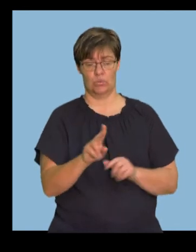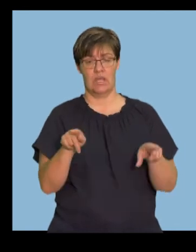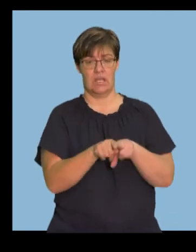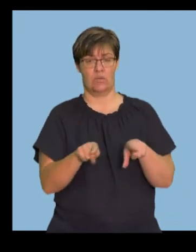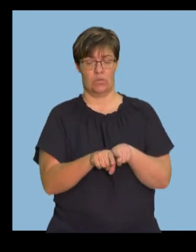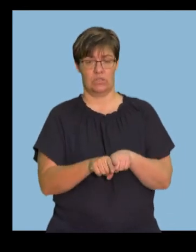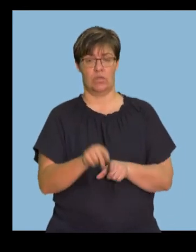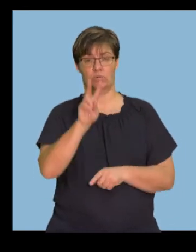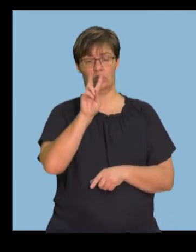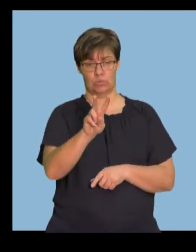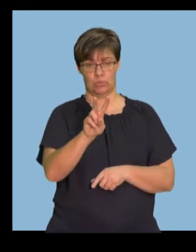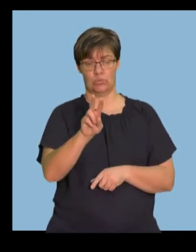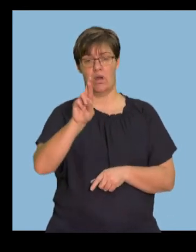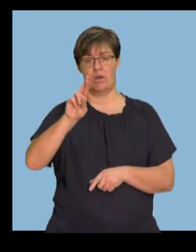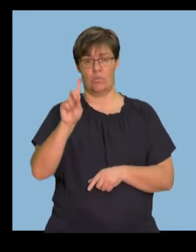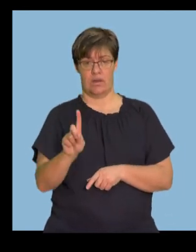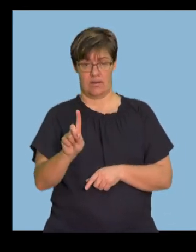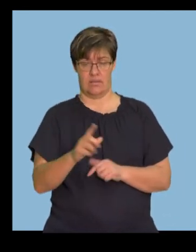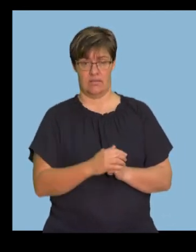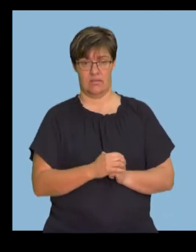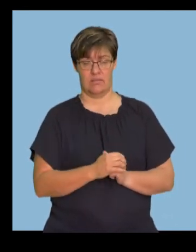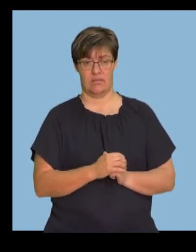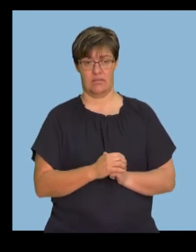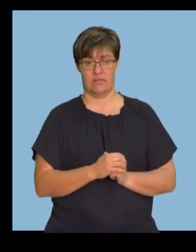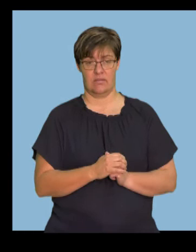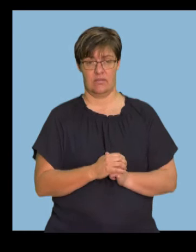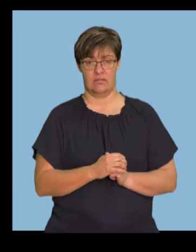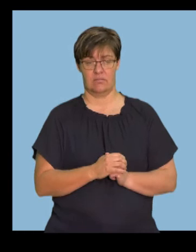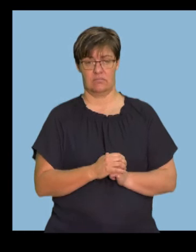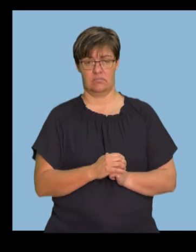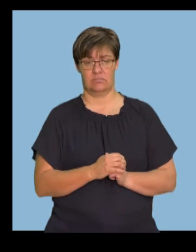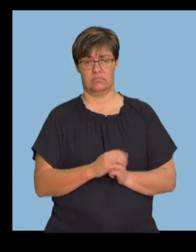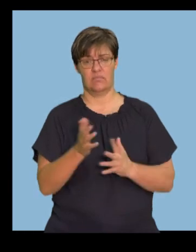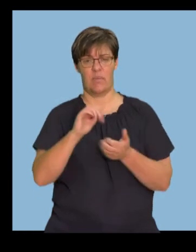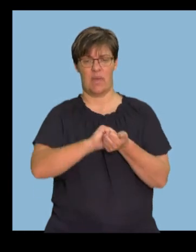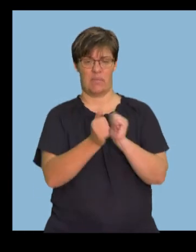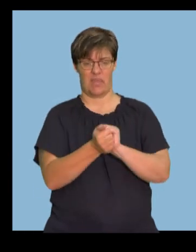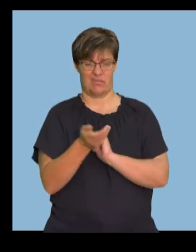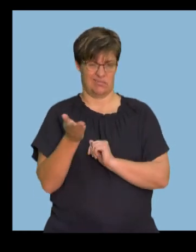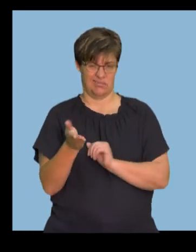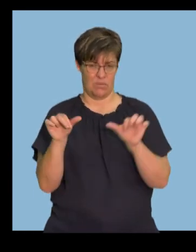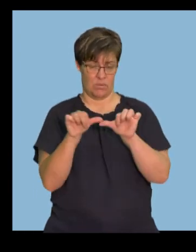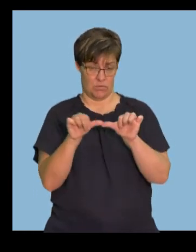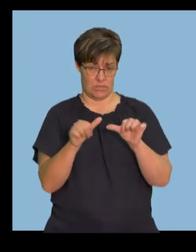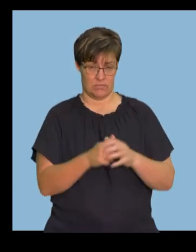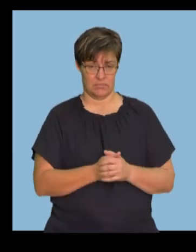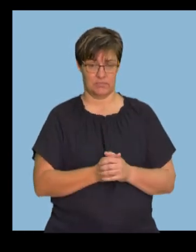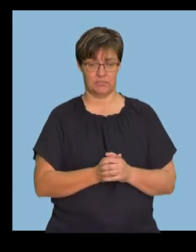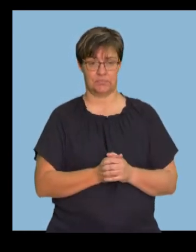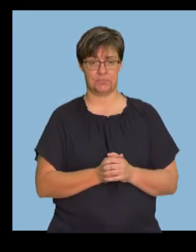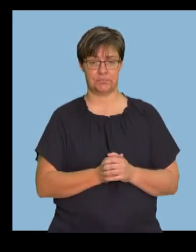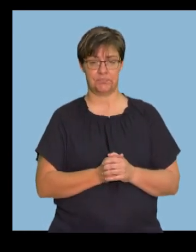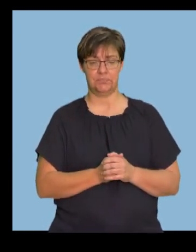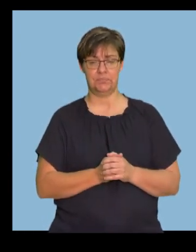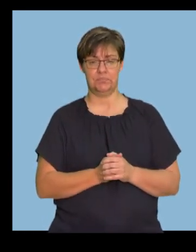is equals to 2 times R1, okay? That's the proportion in terms of the